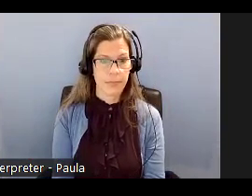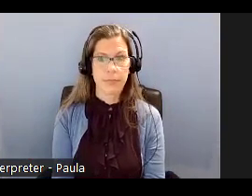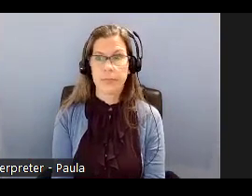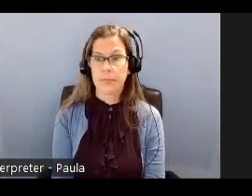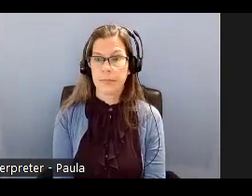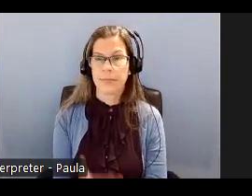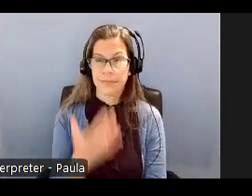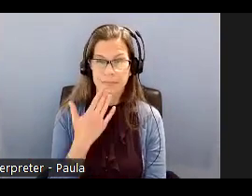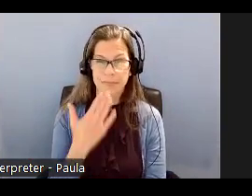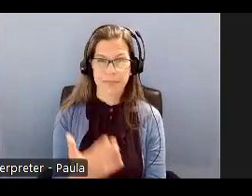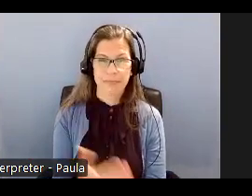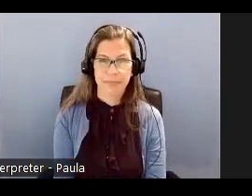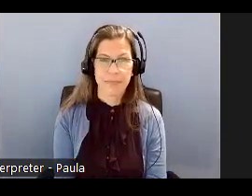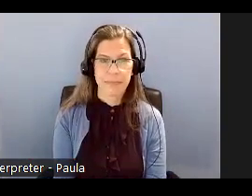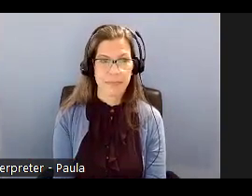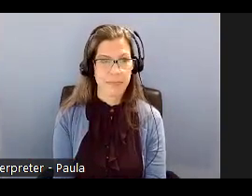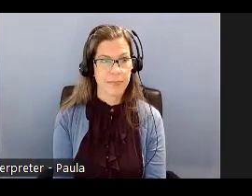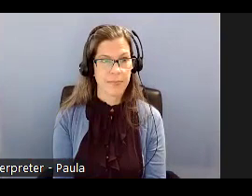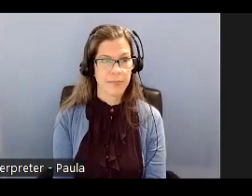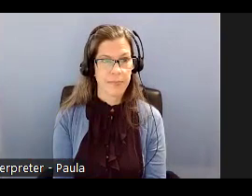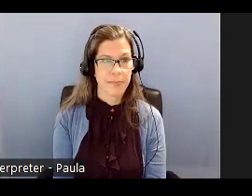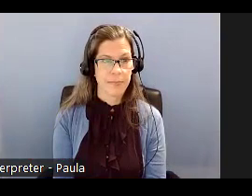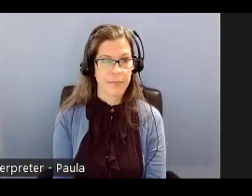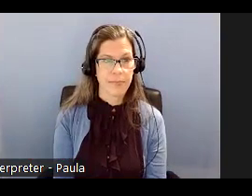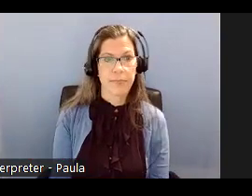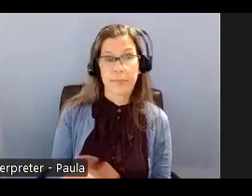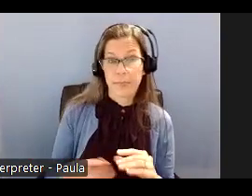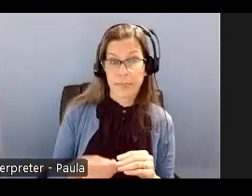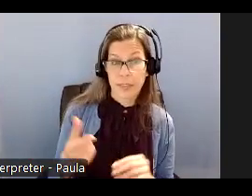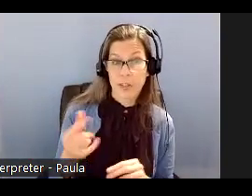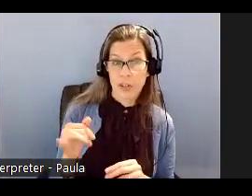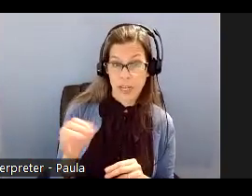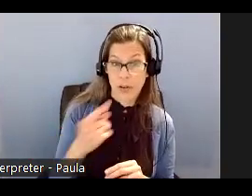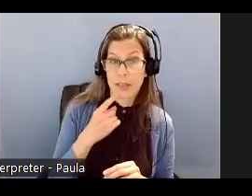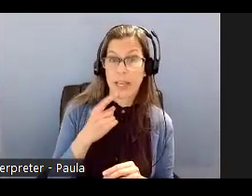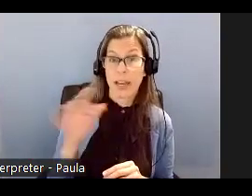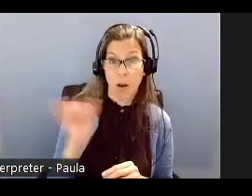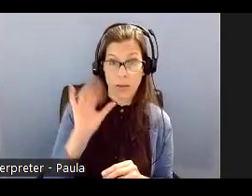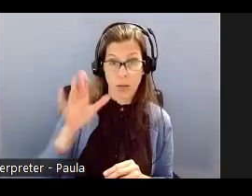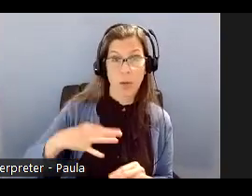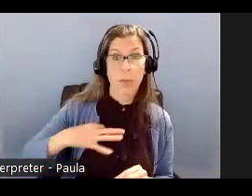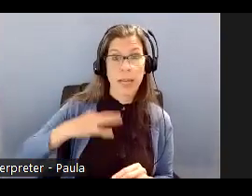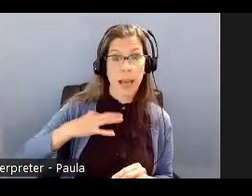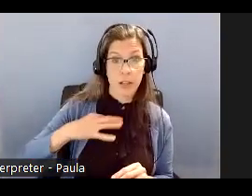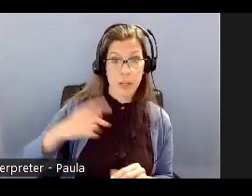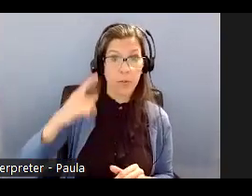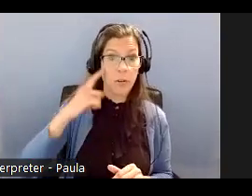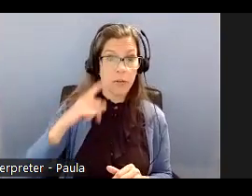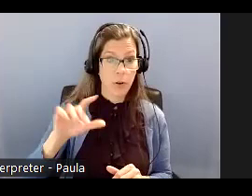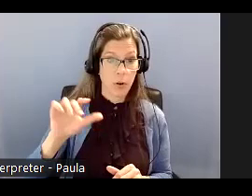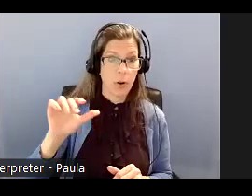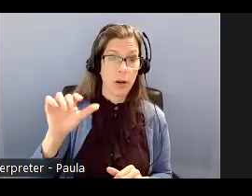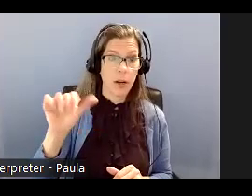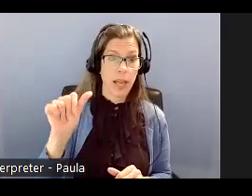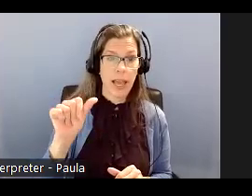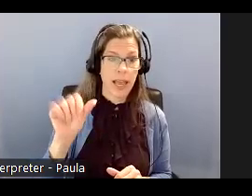Thanks, Gio. Sure. And I'm sorry, they would also be eligible for the Alien Emergency